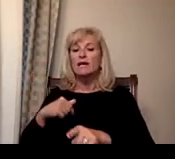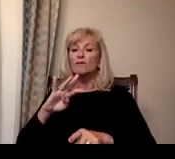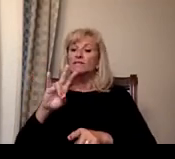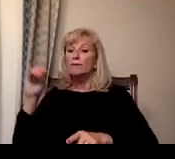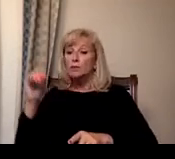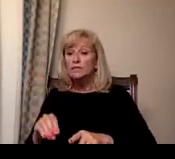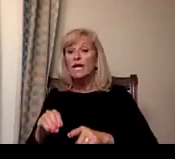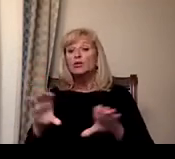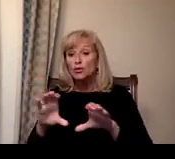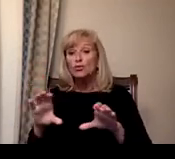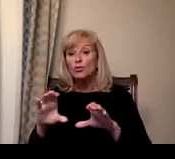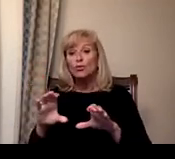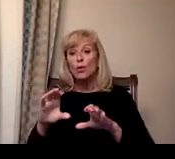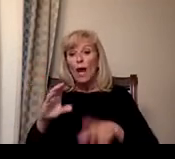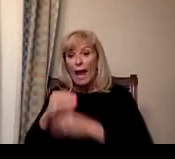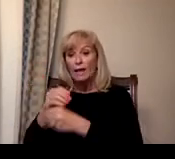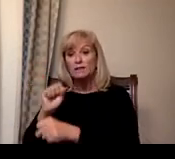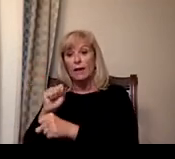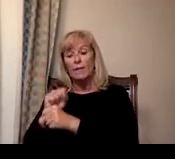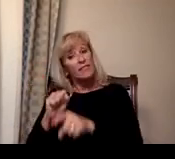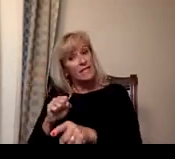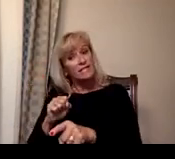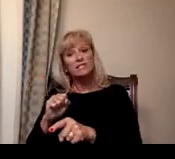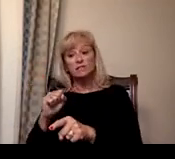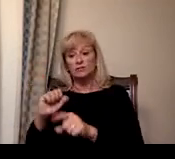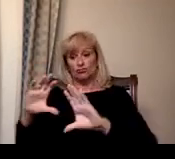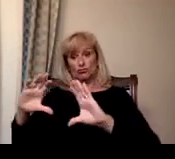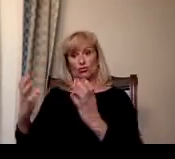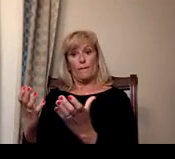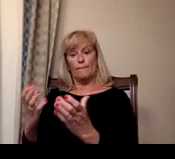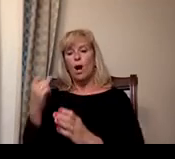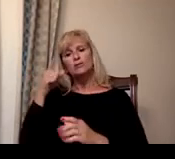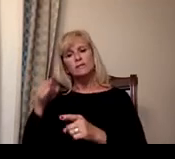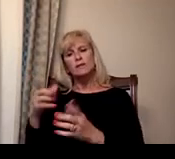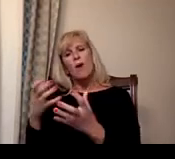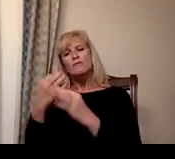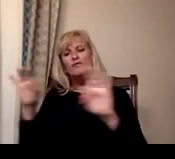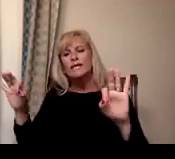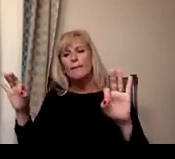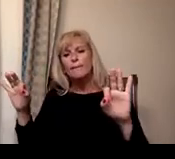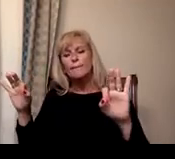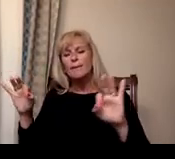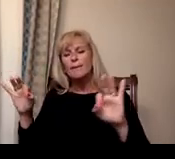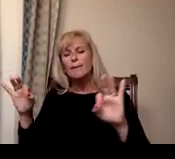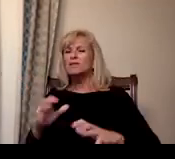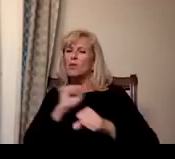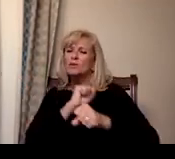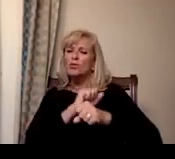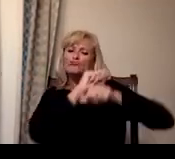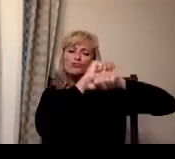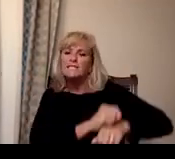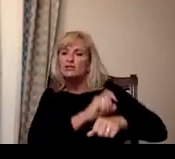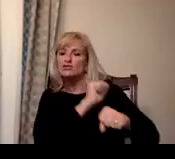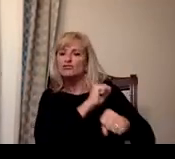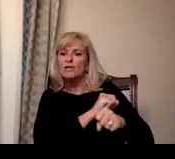of freelance. This is a generation that truly understands their freedom, and they don't want to work traditionally like maybe